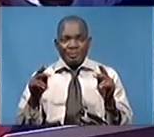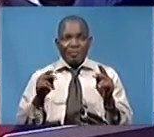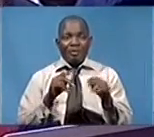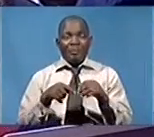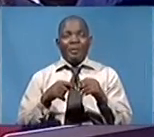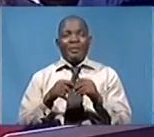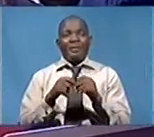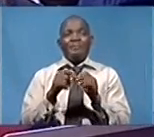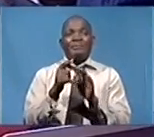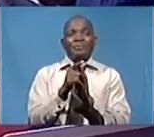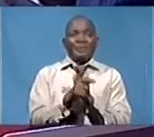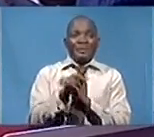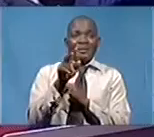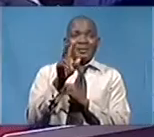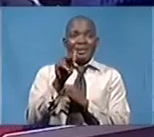Regulation